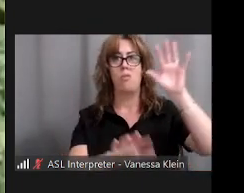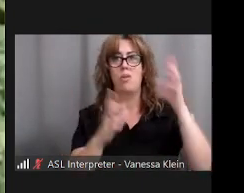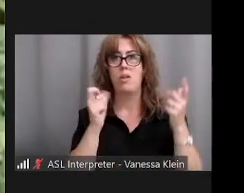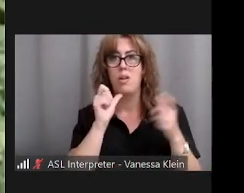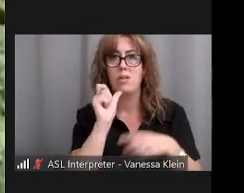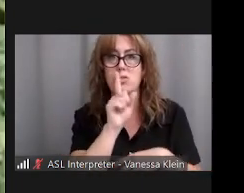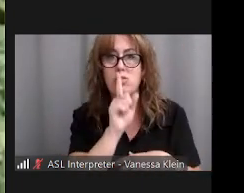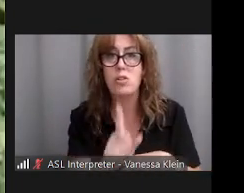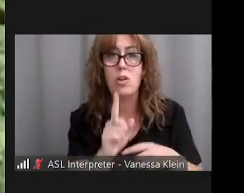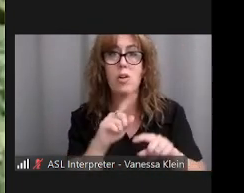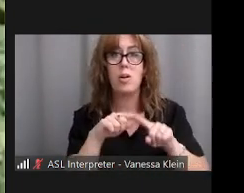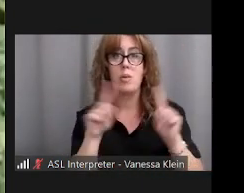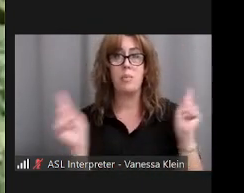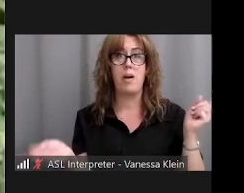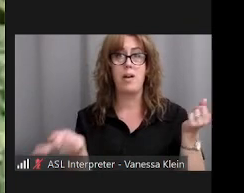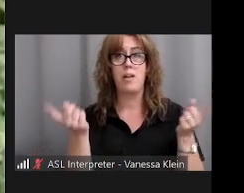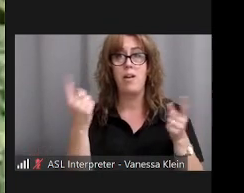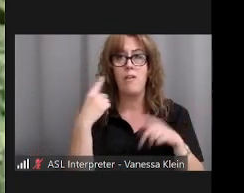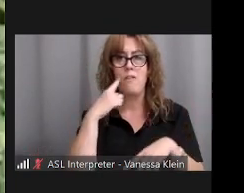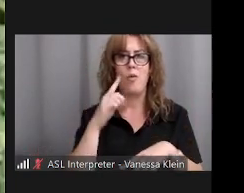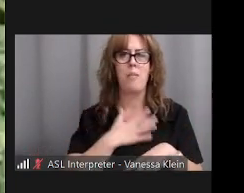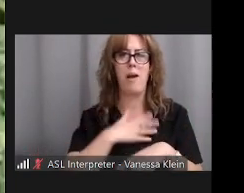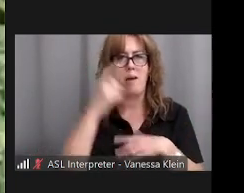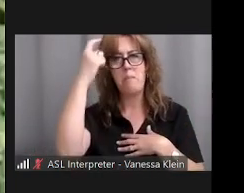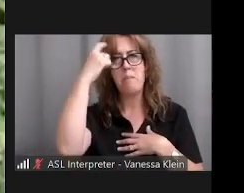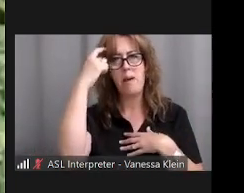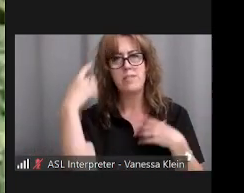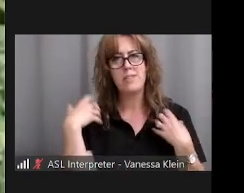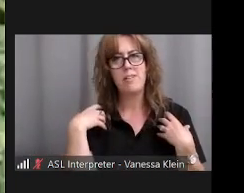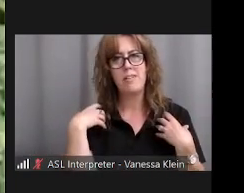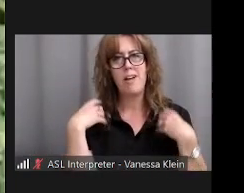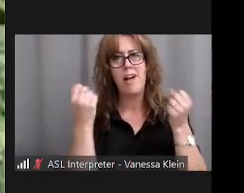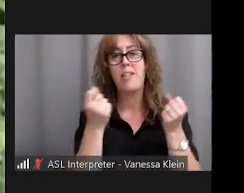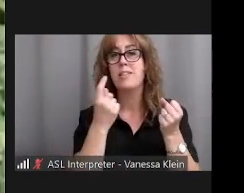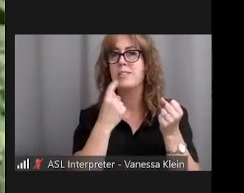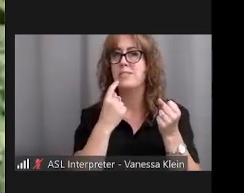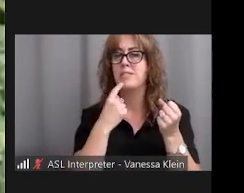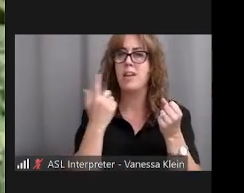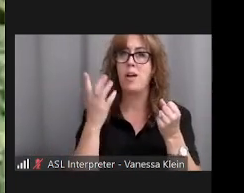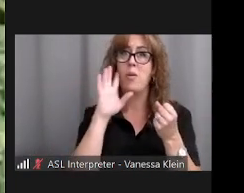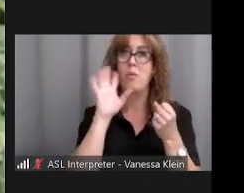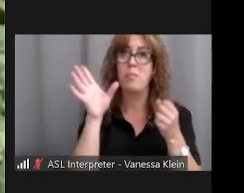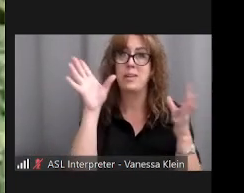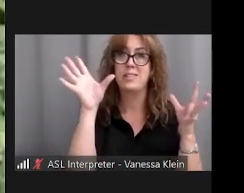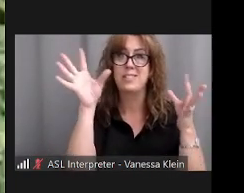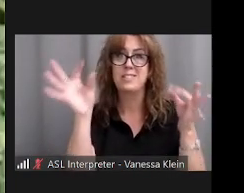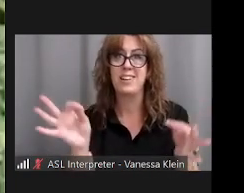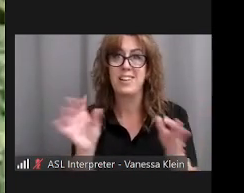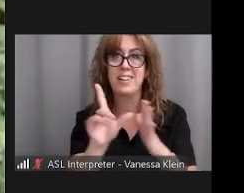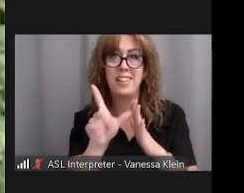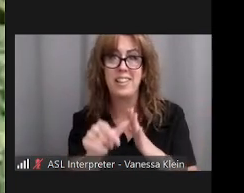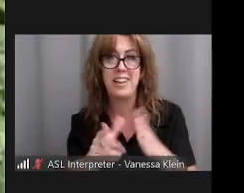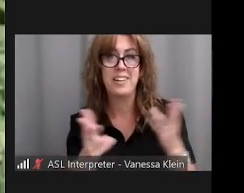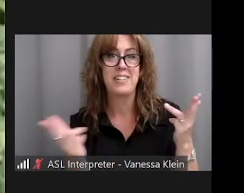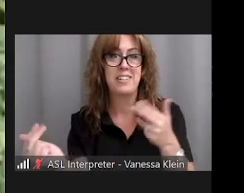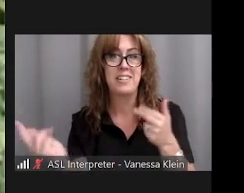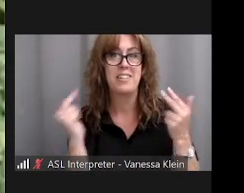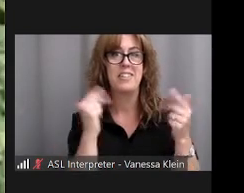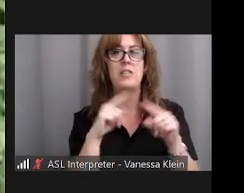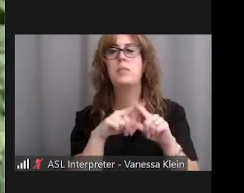gonna say is exciting, but it might not really be exciting. It's also brought up about a time when I feel